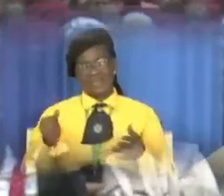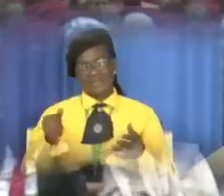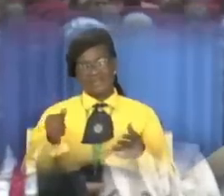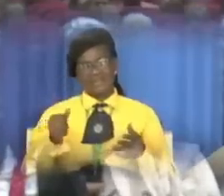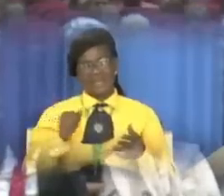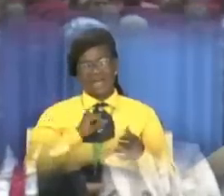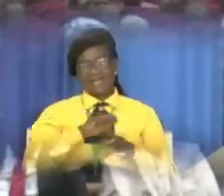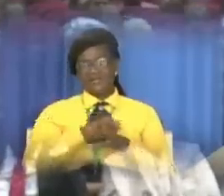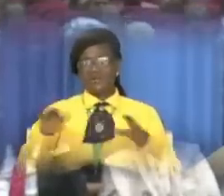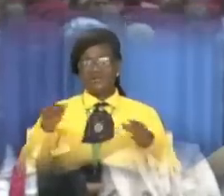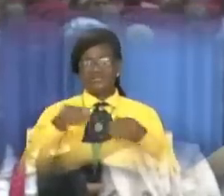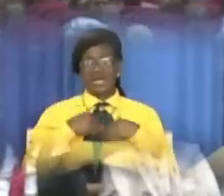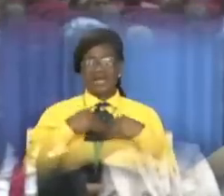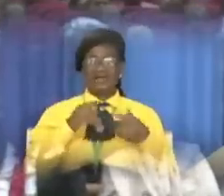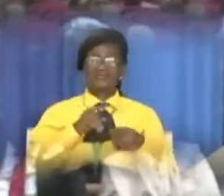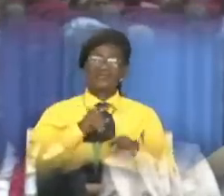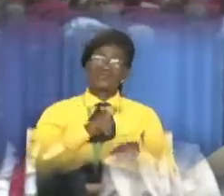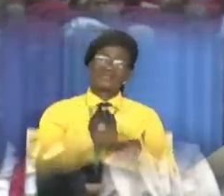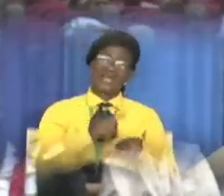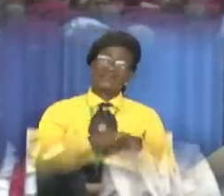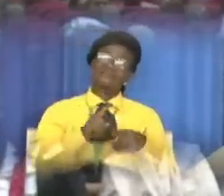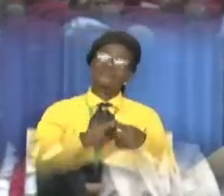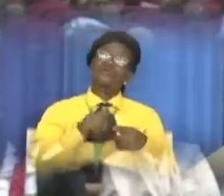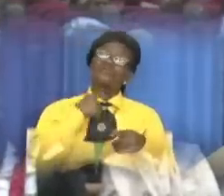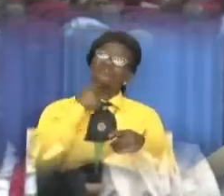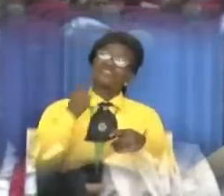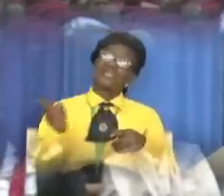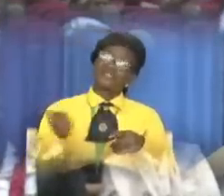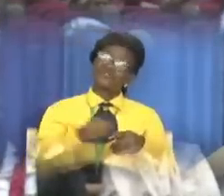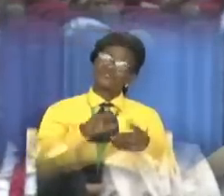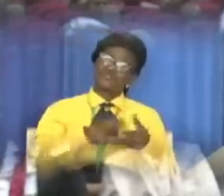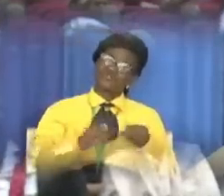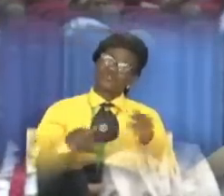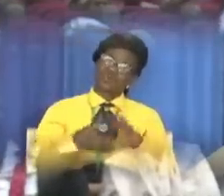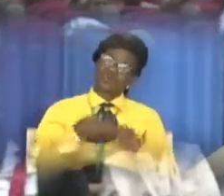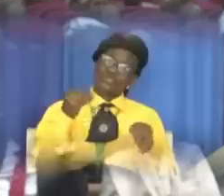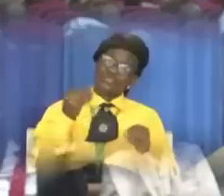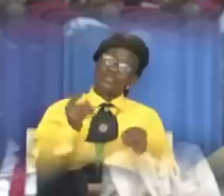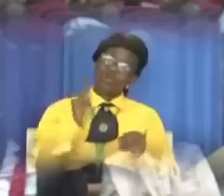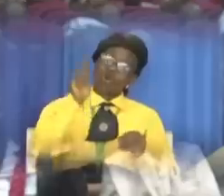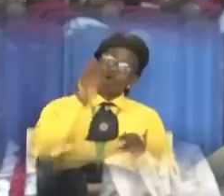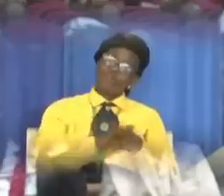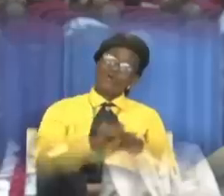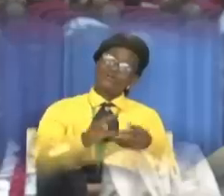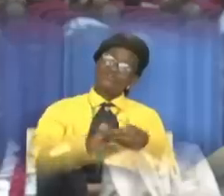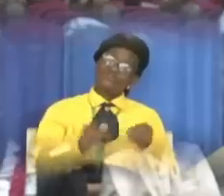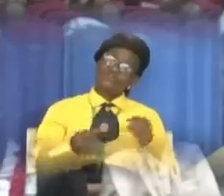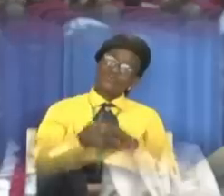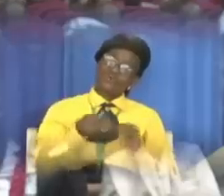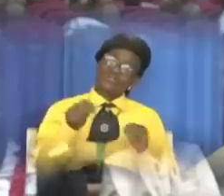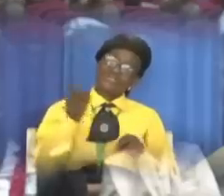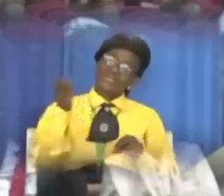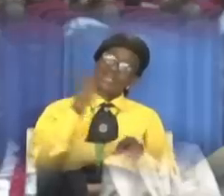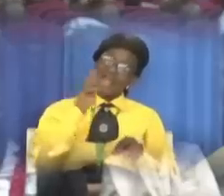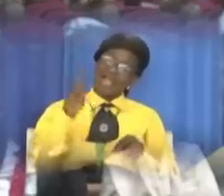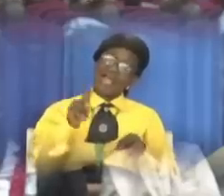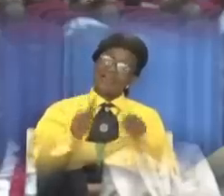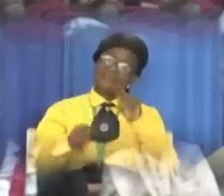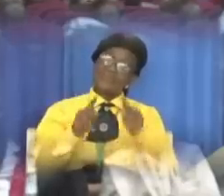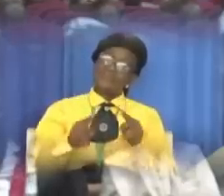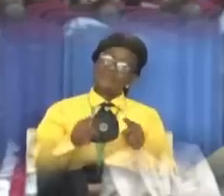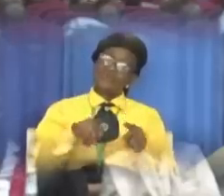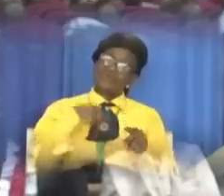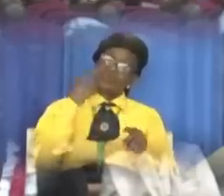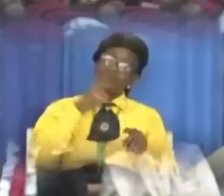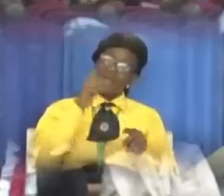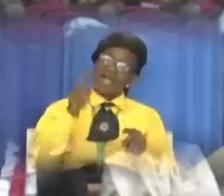Don't have time to tell you story upon stories, but there are people who are